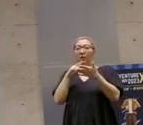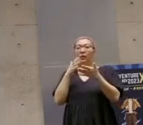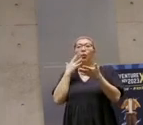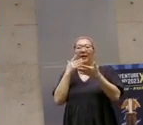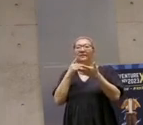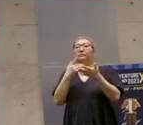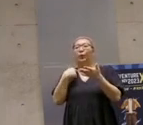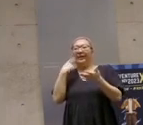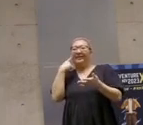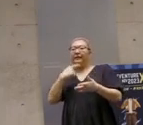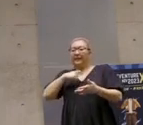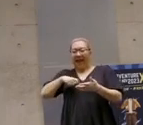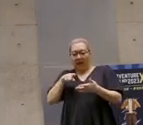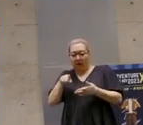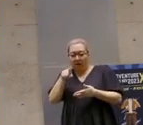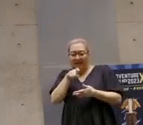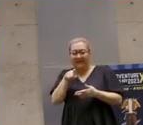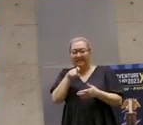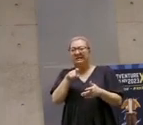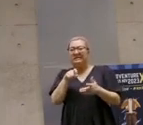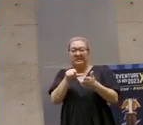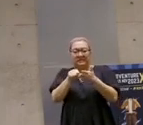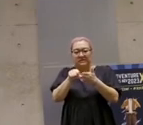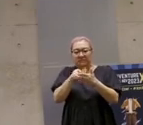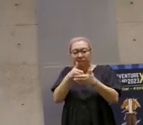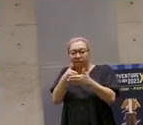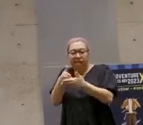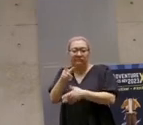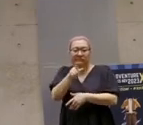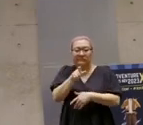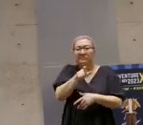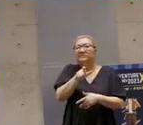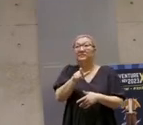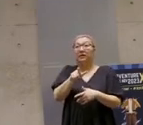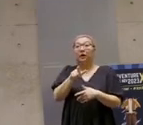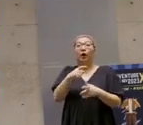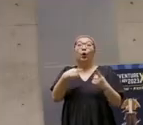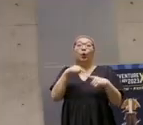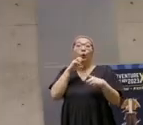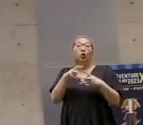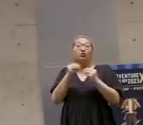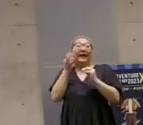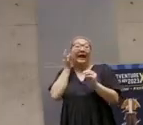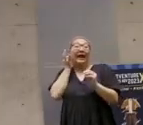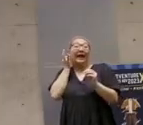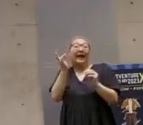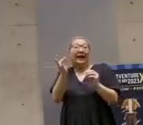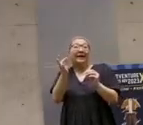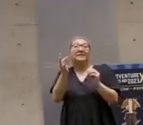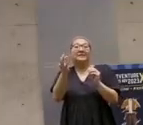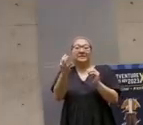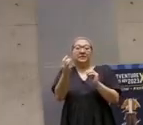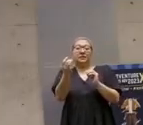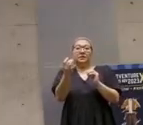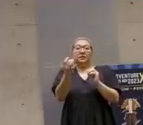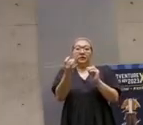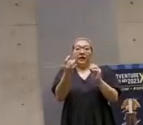inspired. By Candy, well, I don't play Candy Crush, but I was playing it for some reason. And